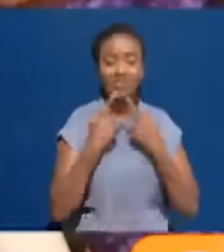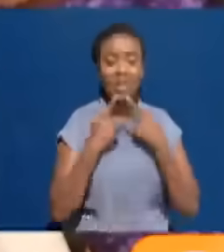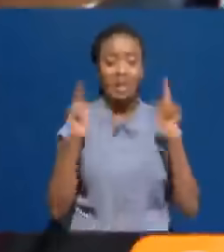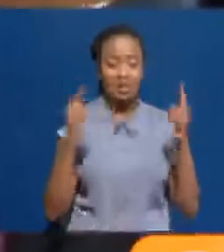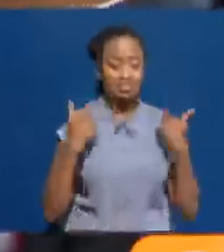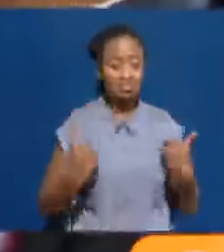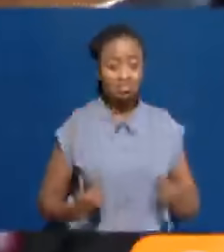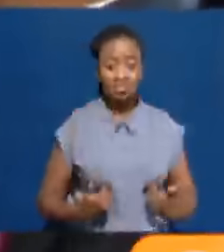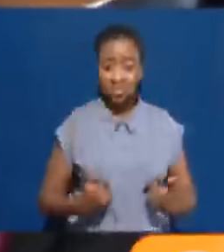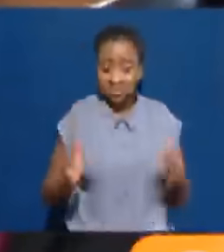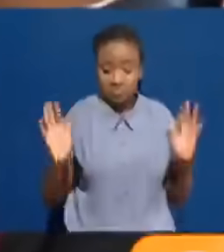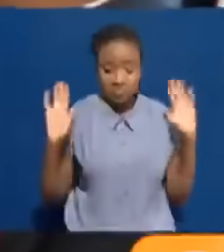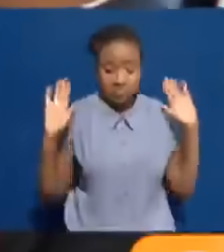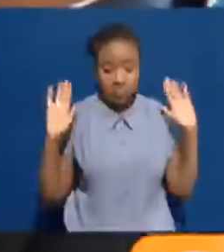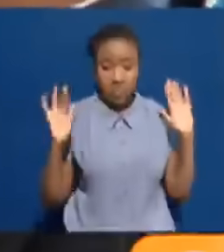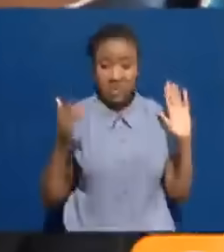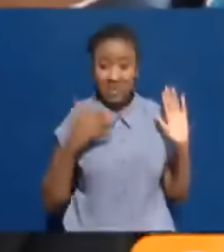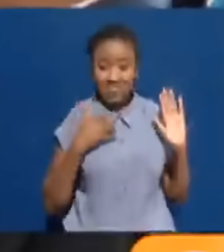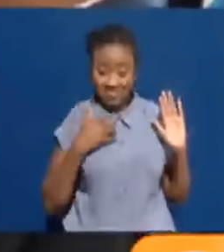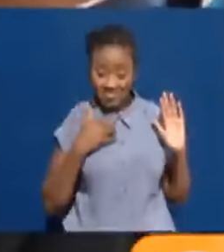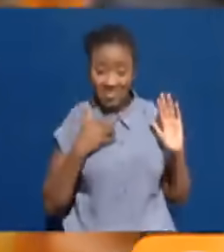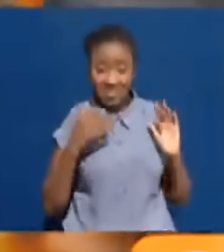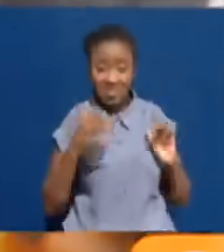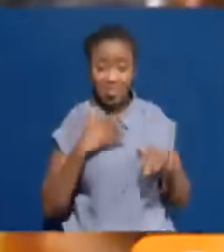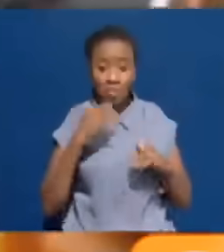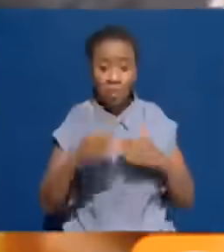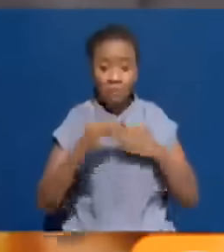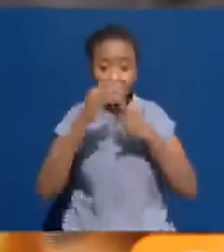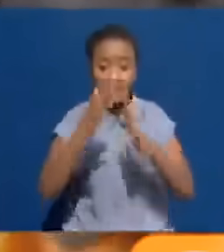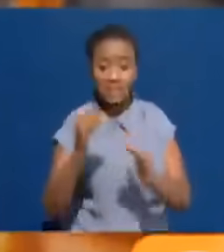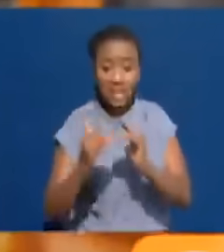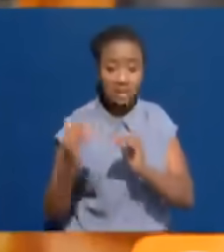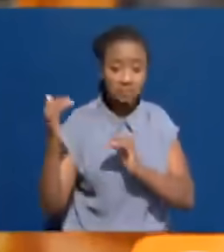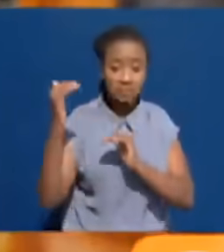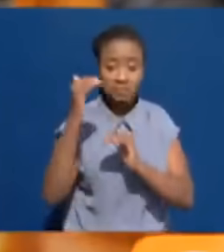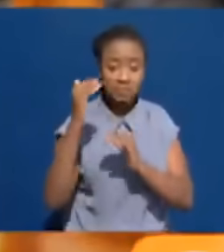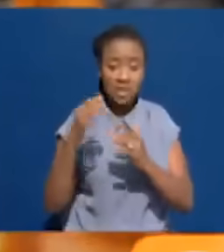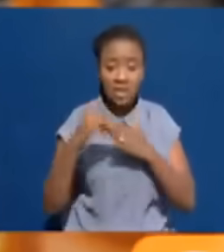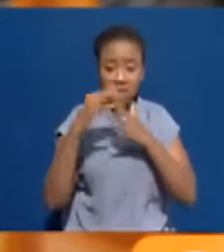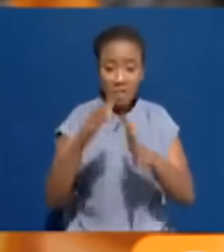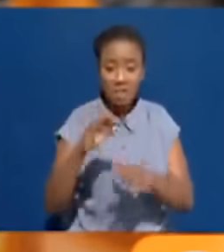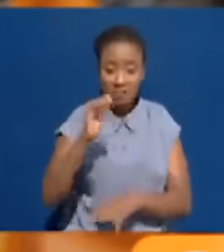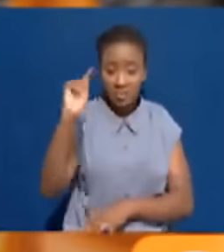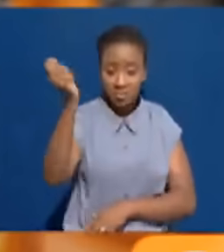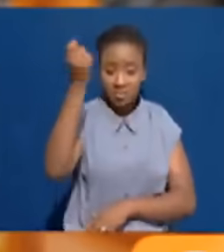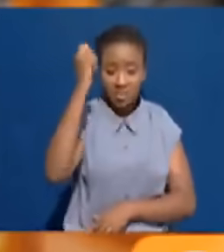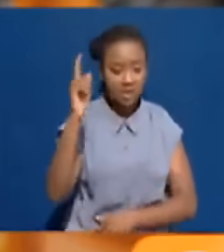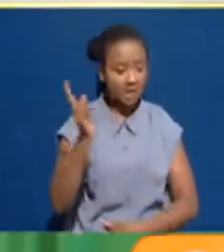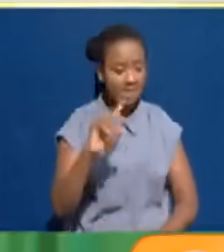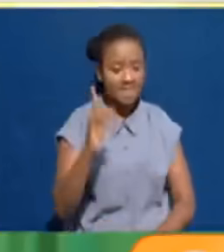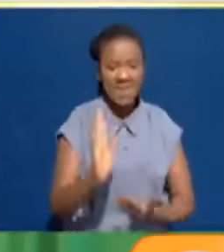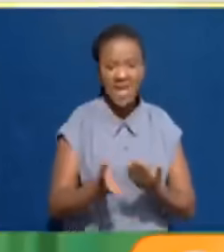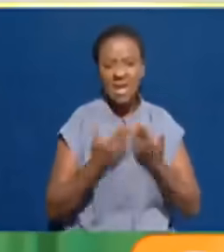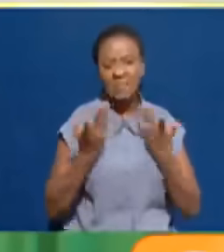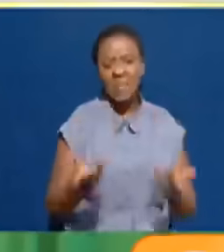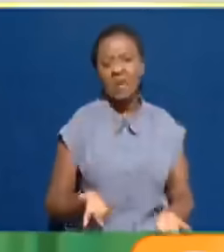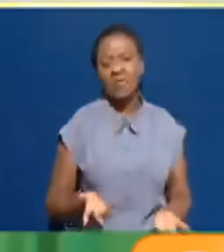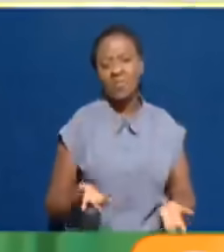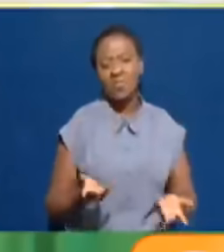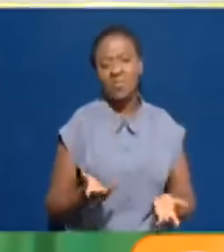not interested in being seen as the kingpin of Mount Kenya region, a position he said bore no relevance. There is